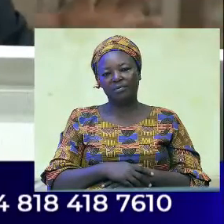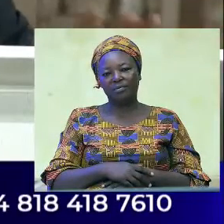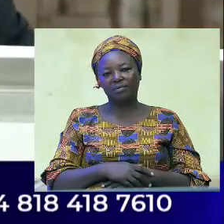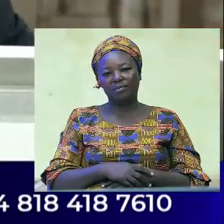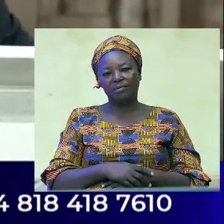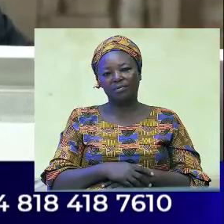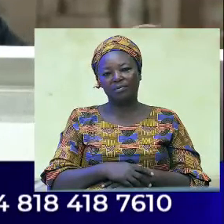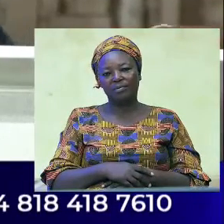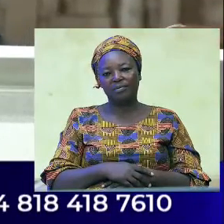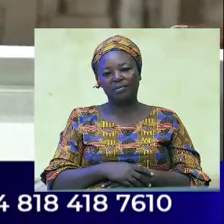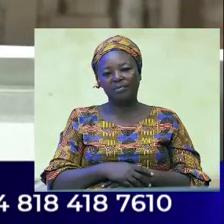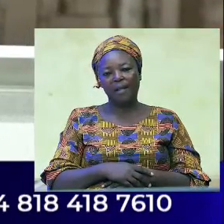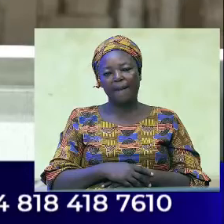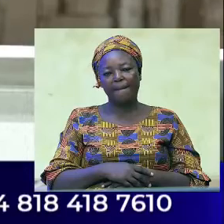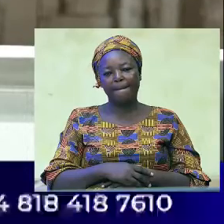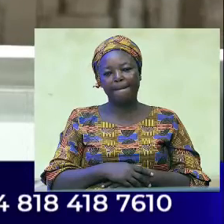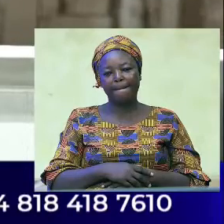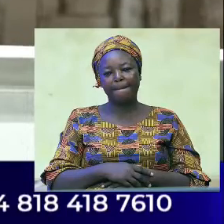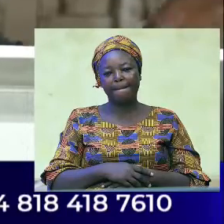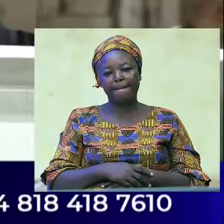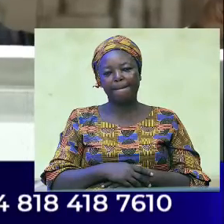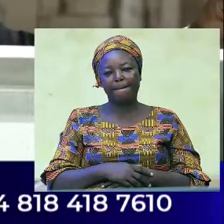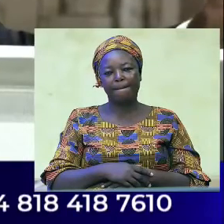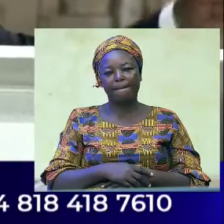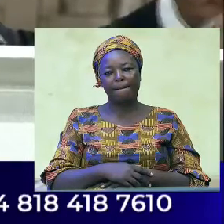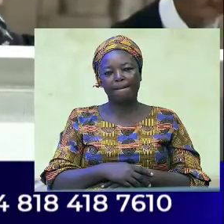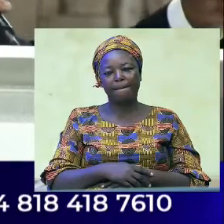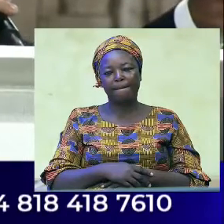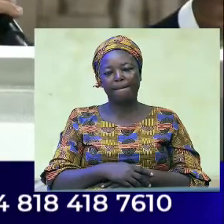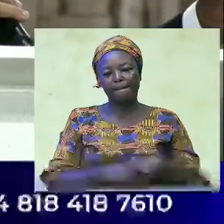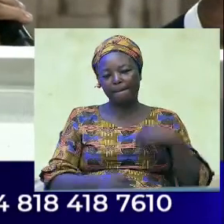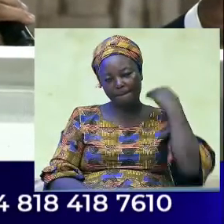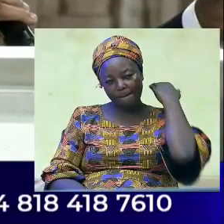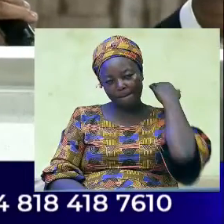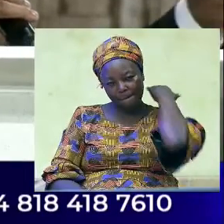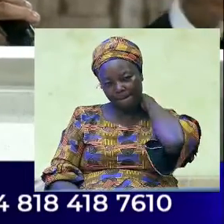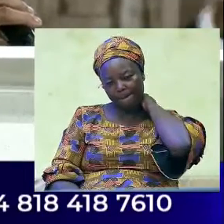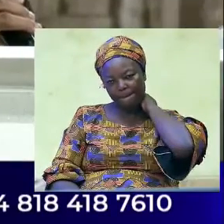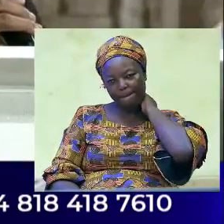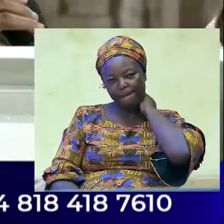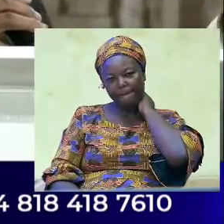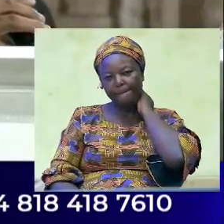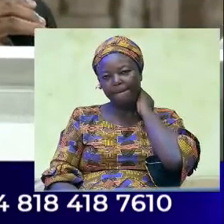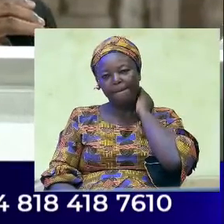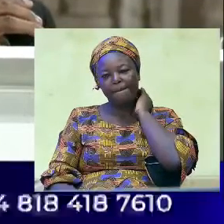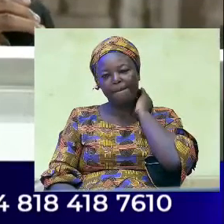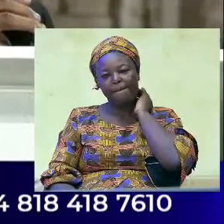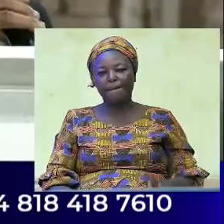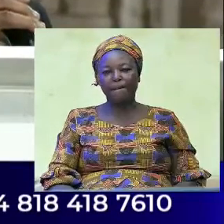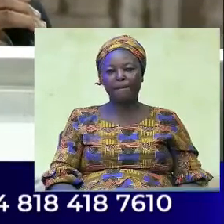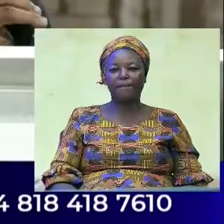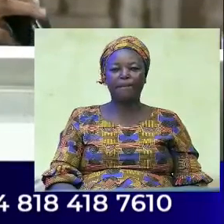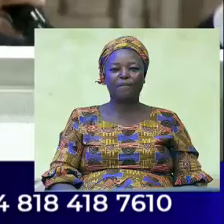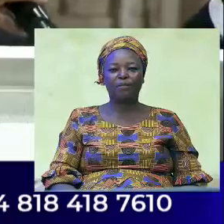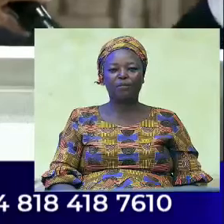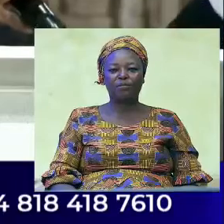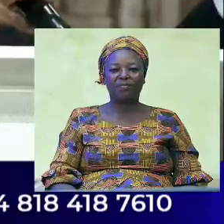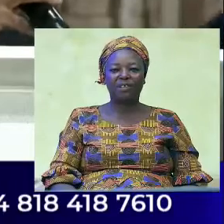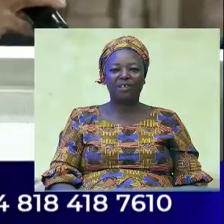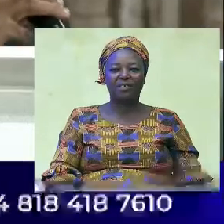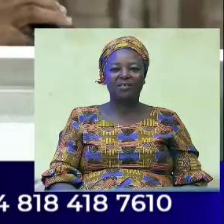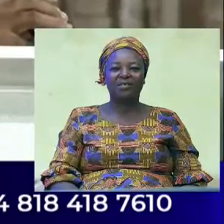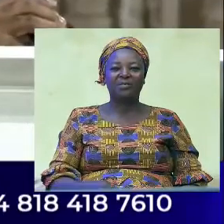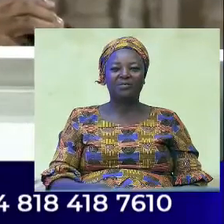with testimonies. Right now, you can have your seat belt. Keep on checking up. You are sitting